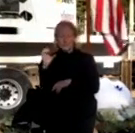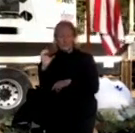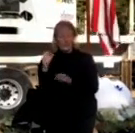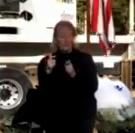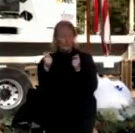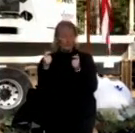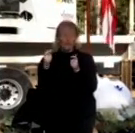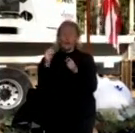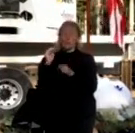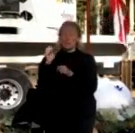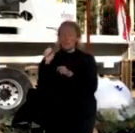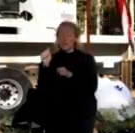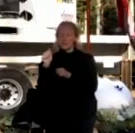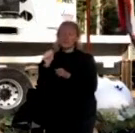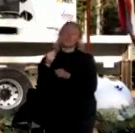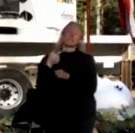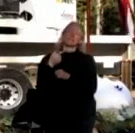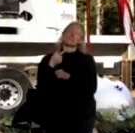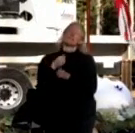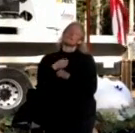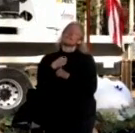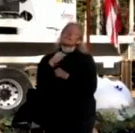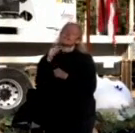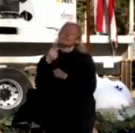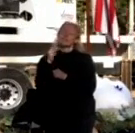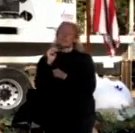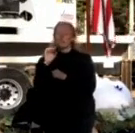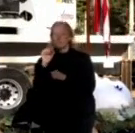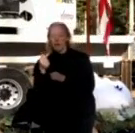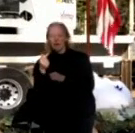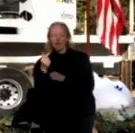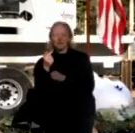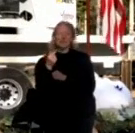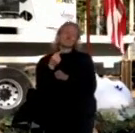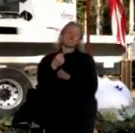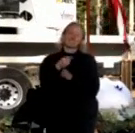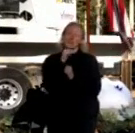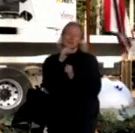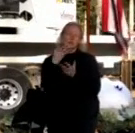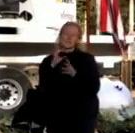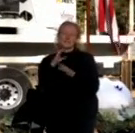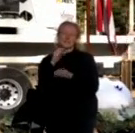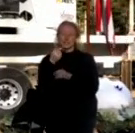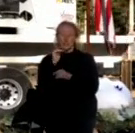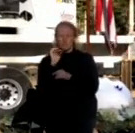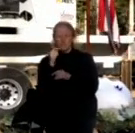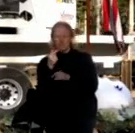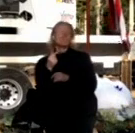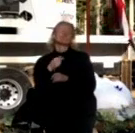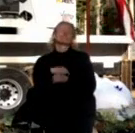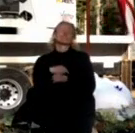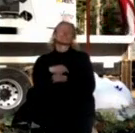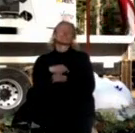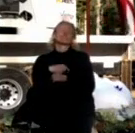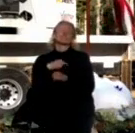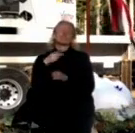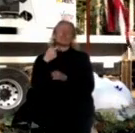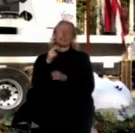Mesa, Uncompahgre, Gunnison National Forest, those names are so beautiful, I'm not going to say GMUG. It will stop